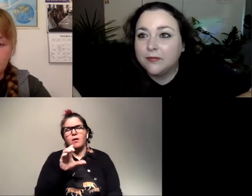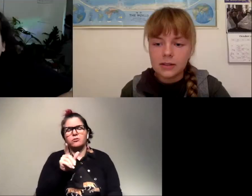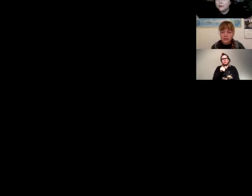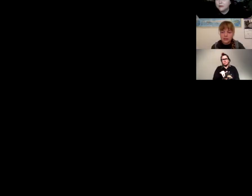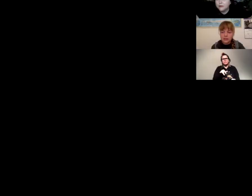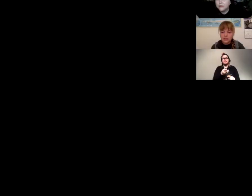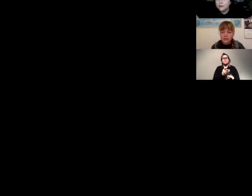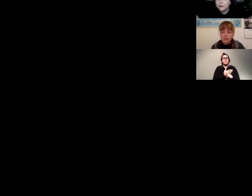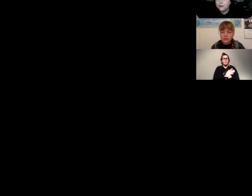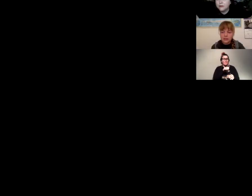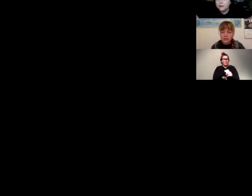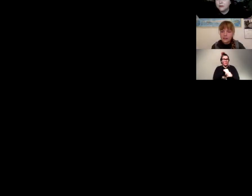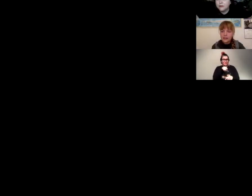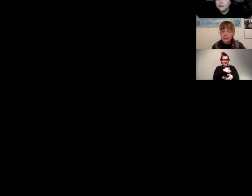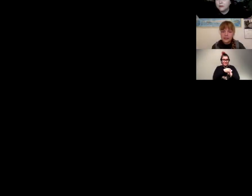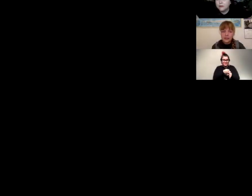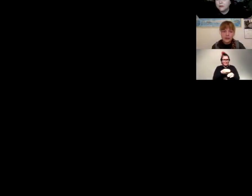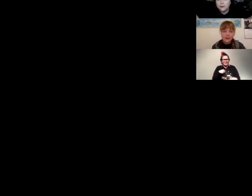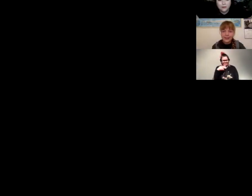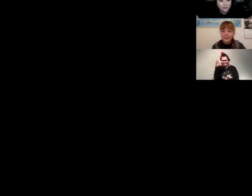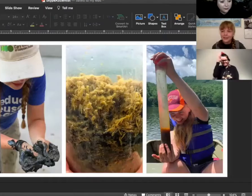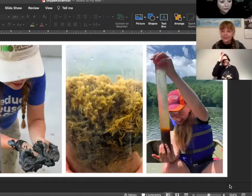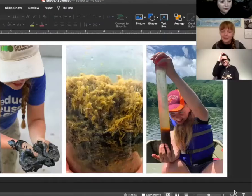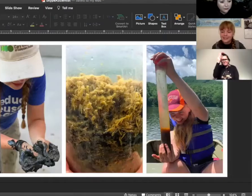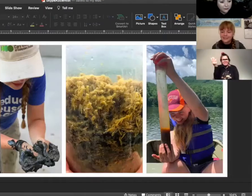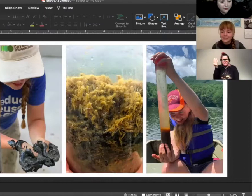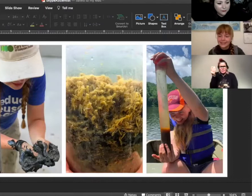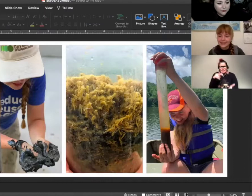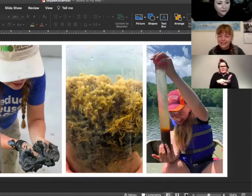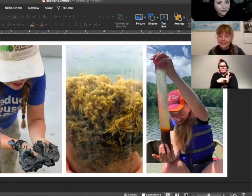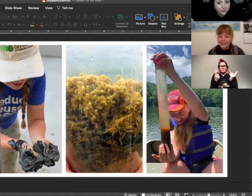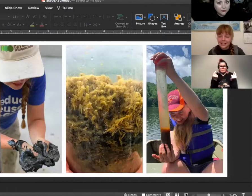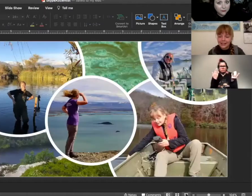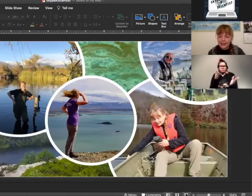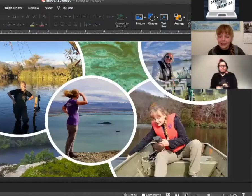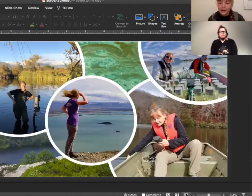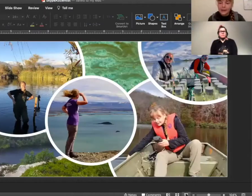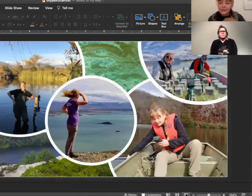started doing this, I really had no idea what that really meant.